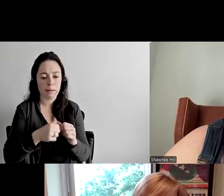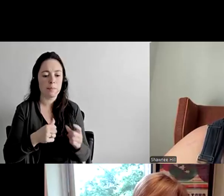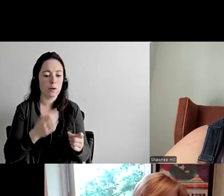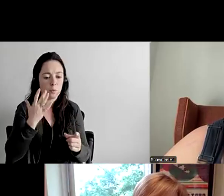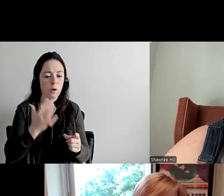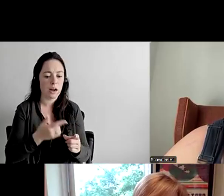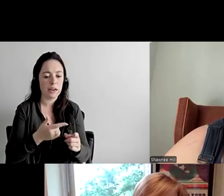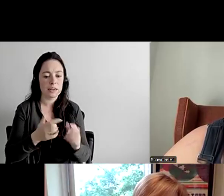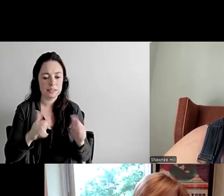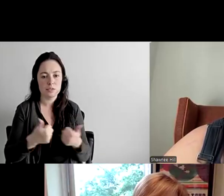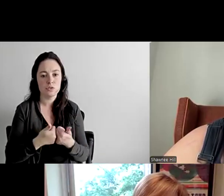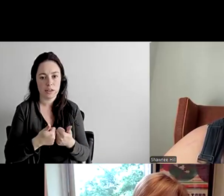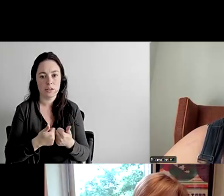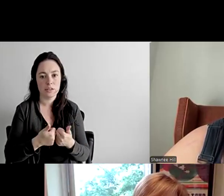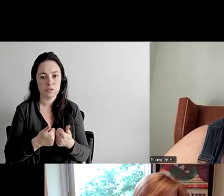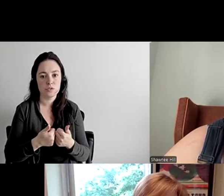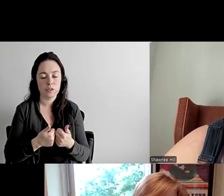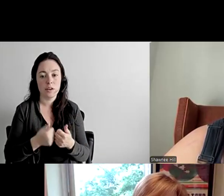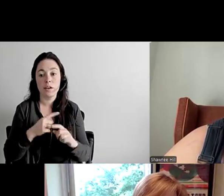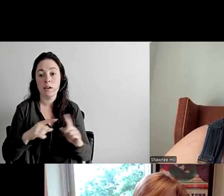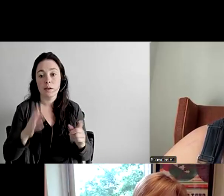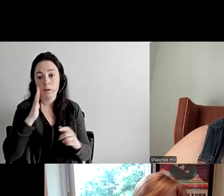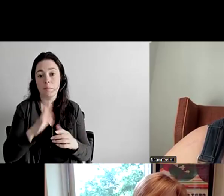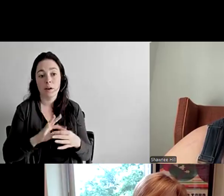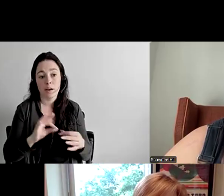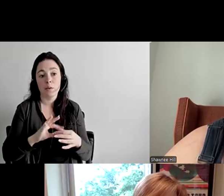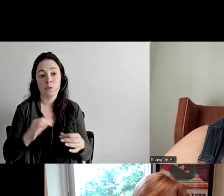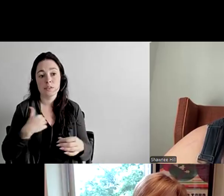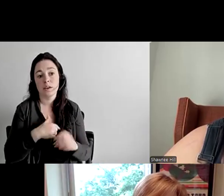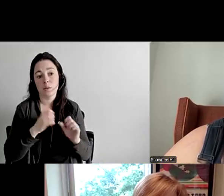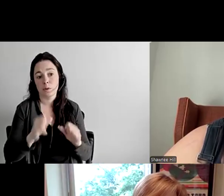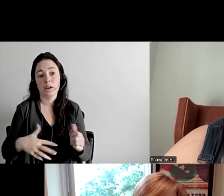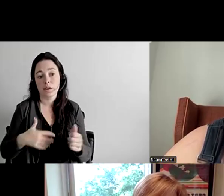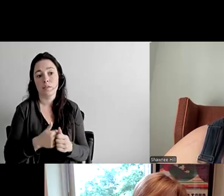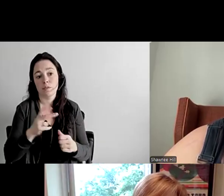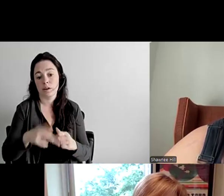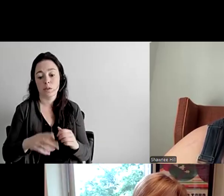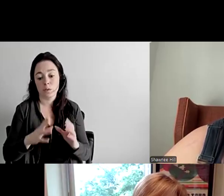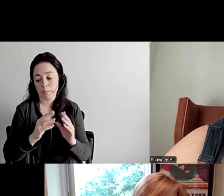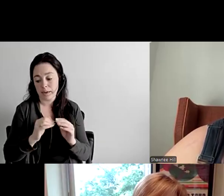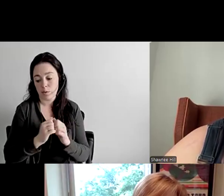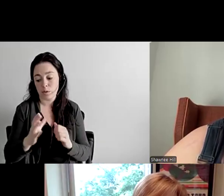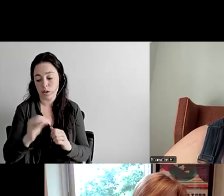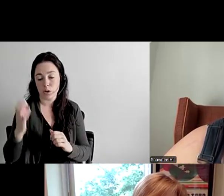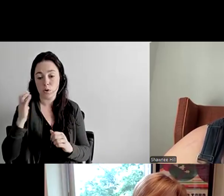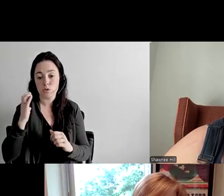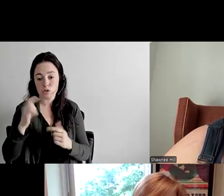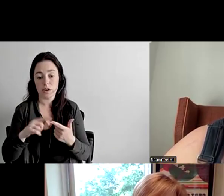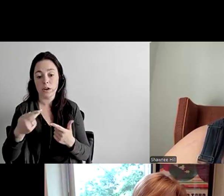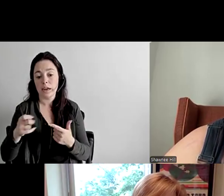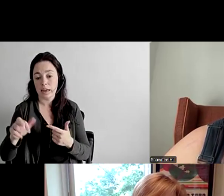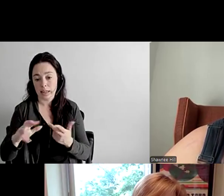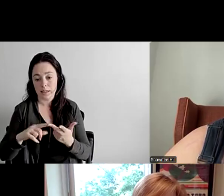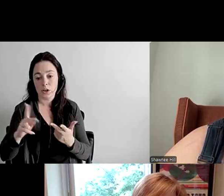that's a challenge, but I'm going to say we can have a follow-up meeting with the co-chairs and Heather and Kevin and bring